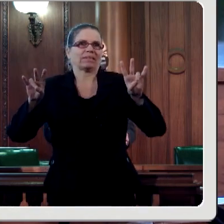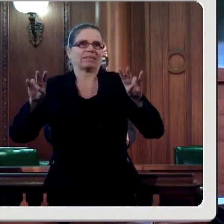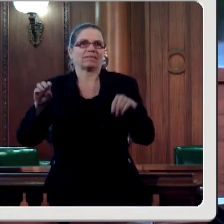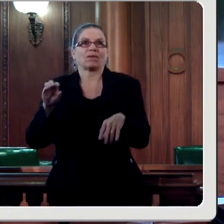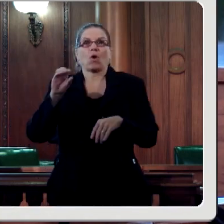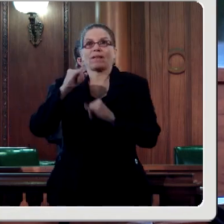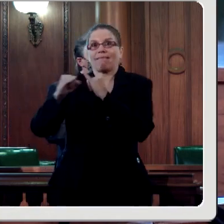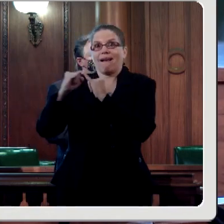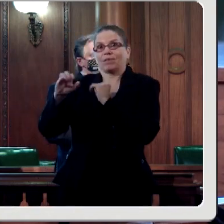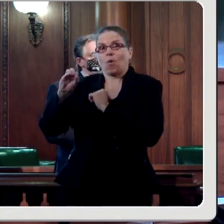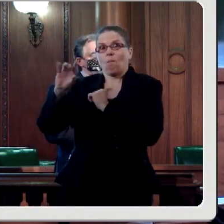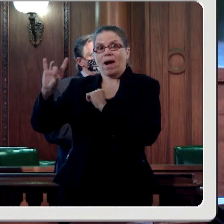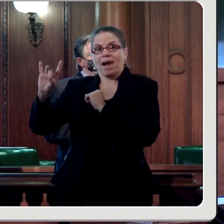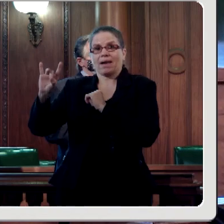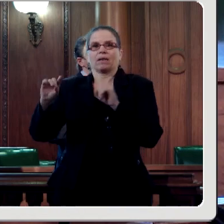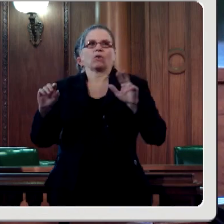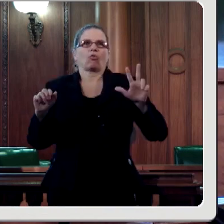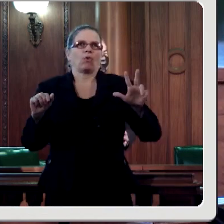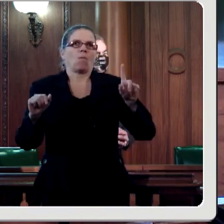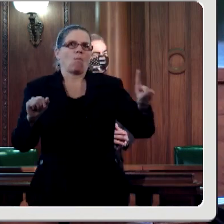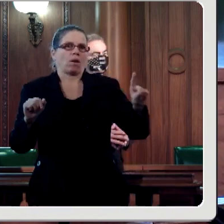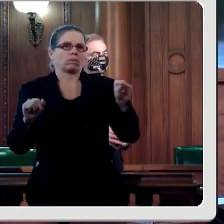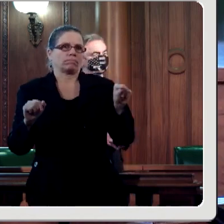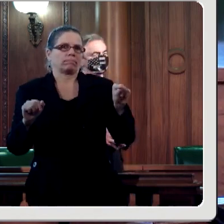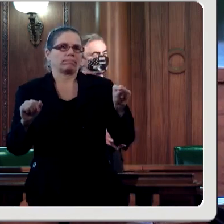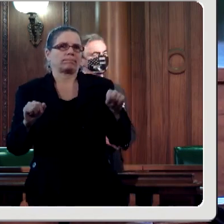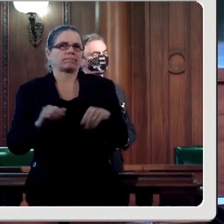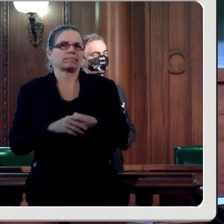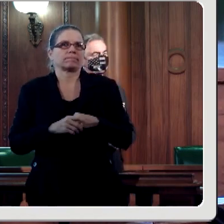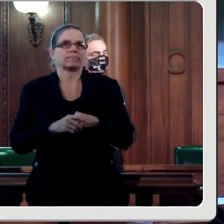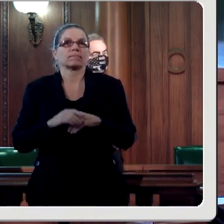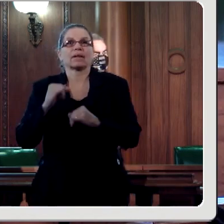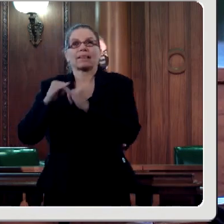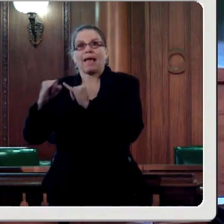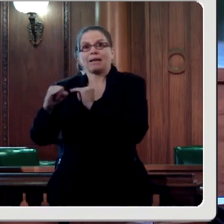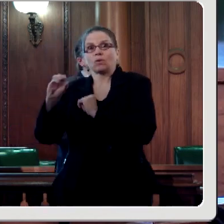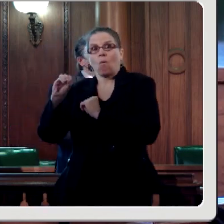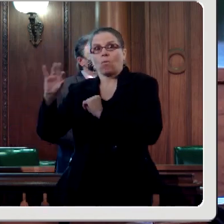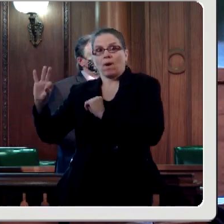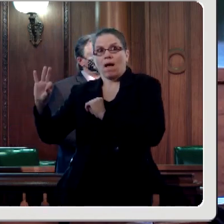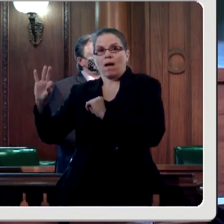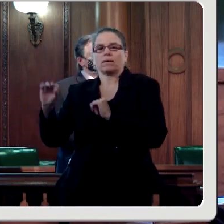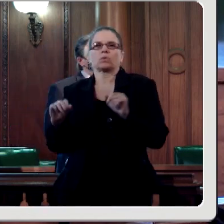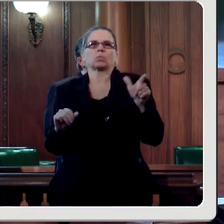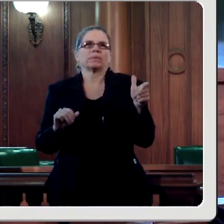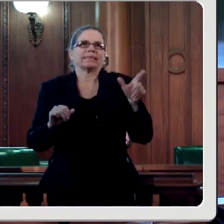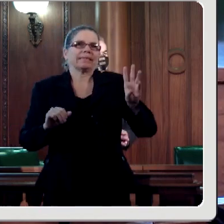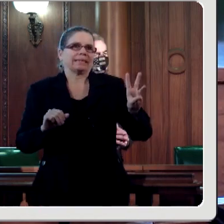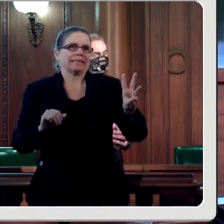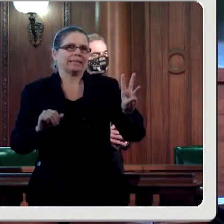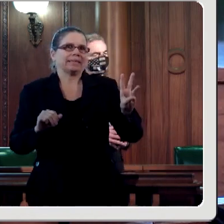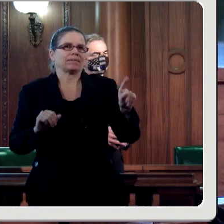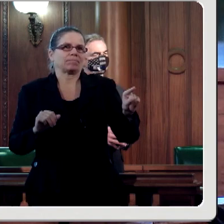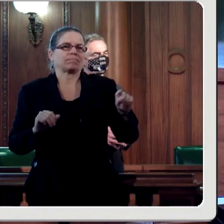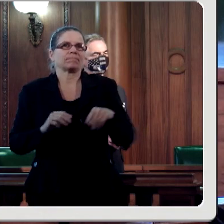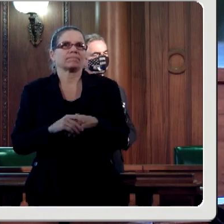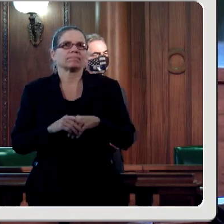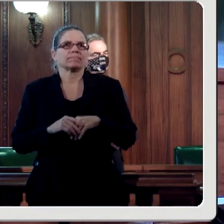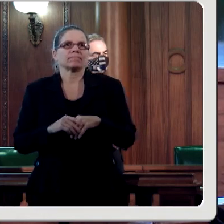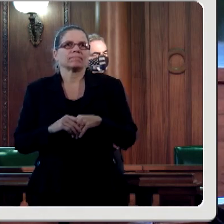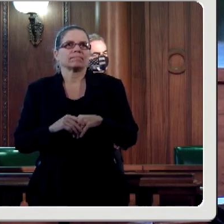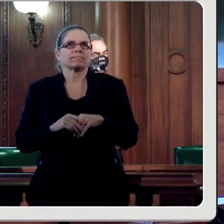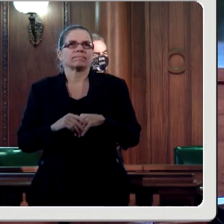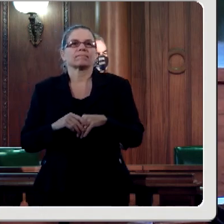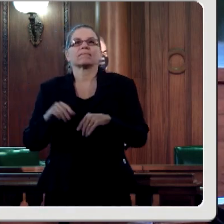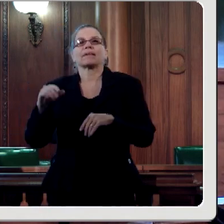01108, 31. 01109, 26. 01118, 4.